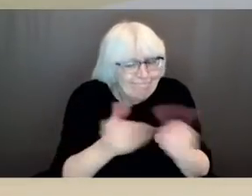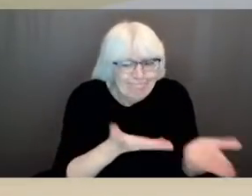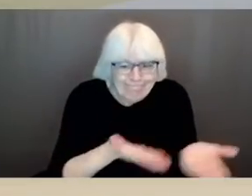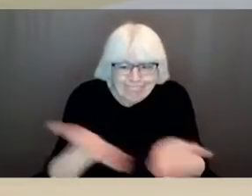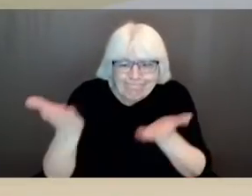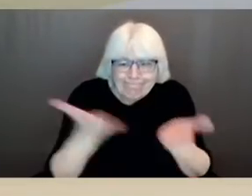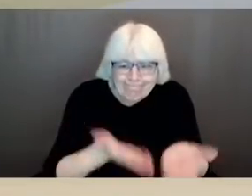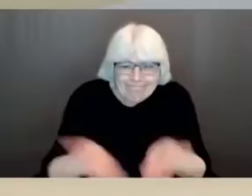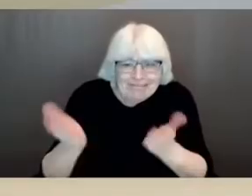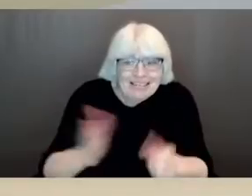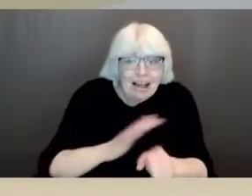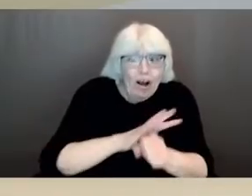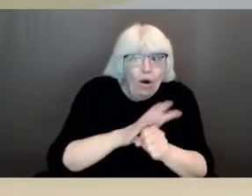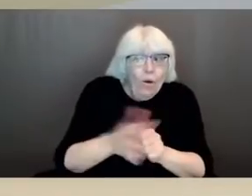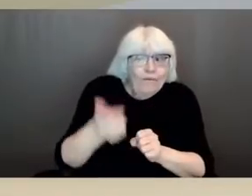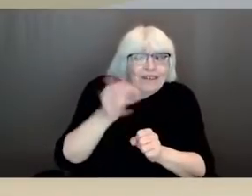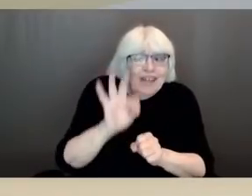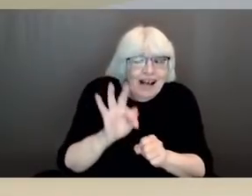6%.